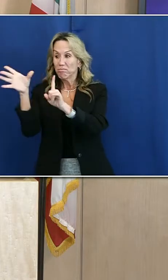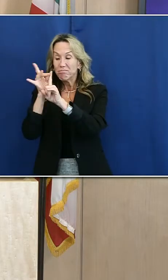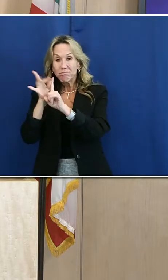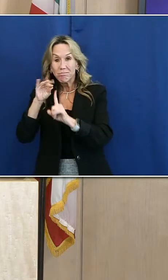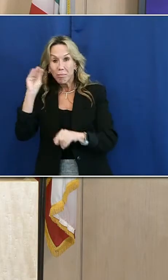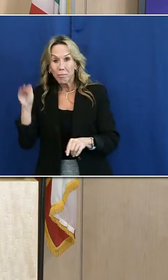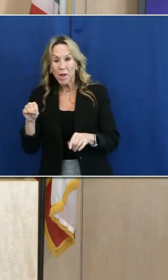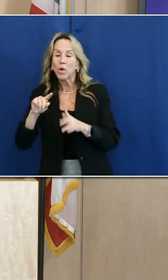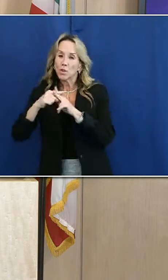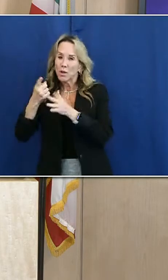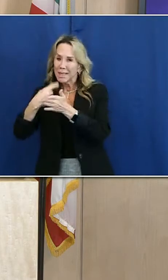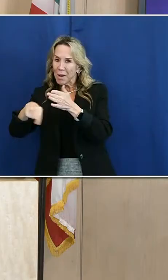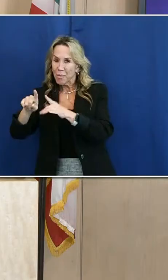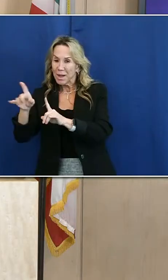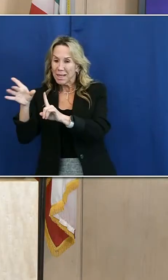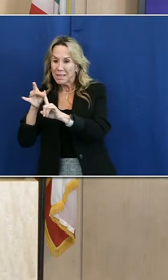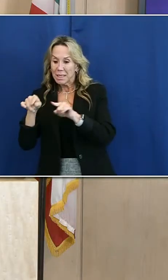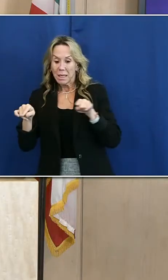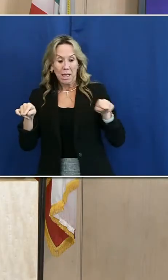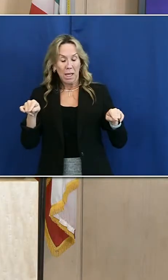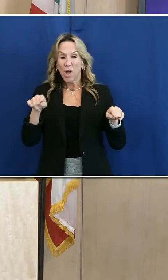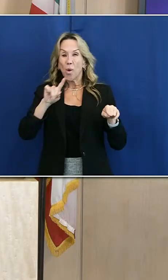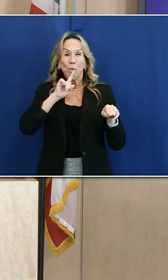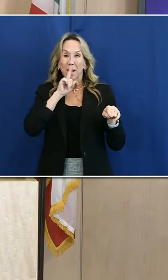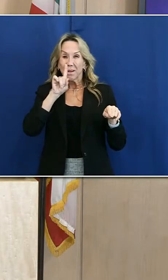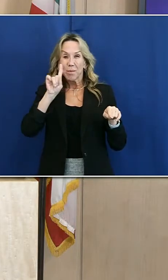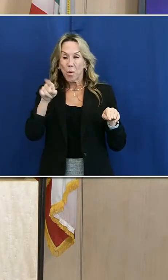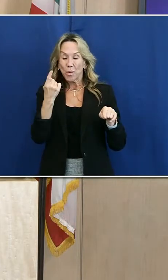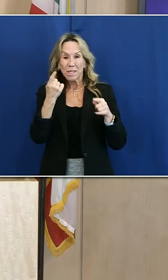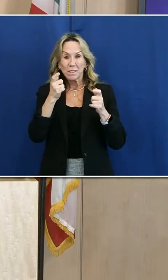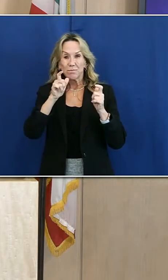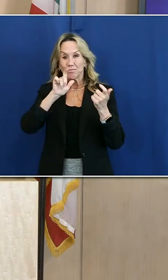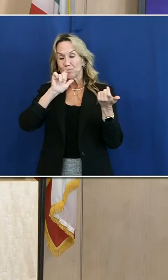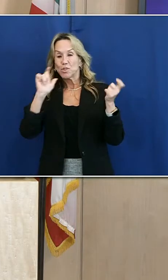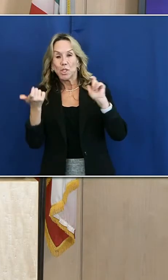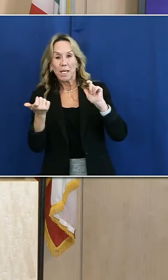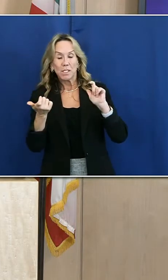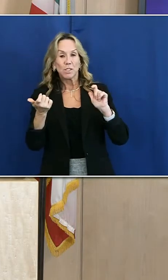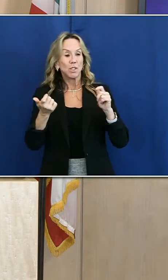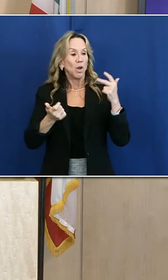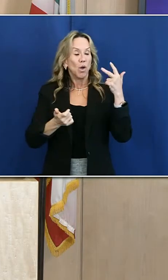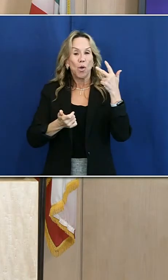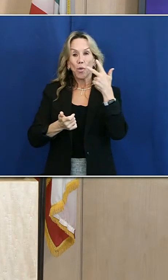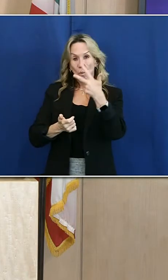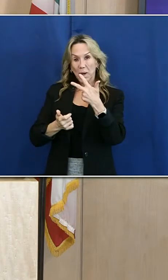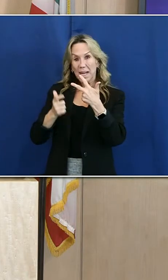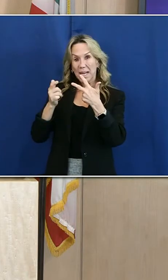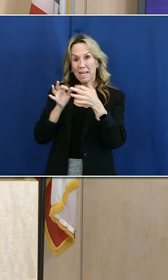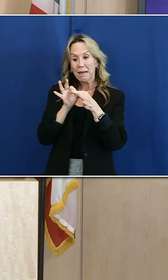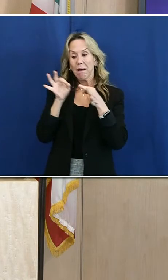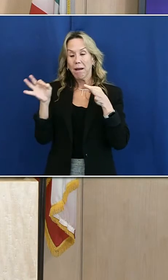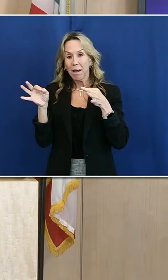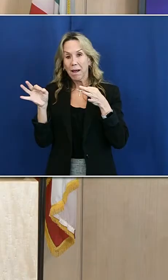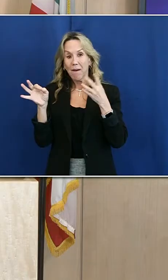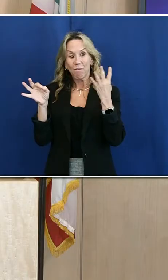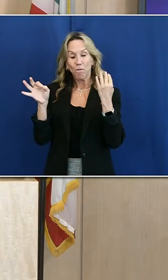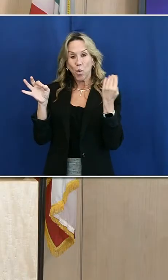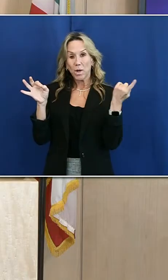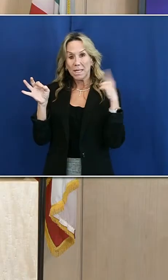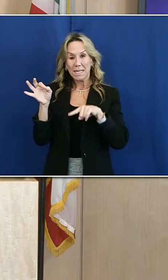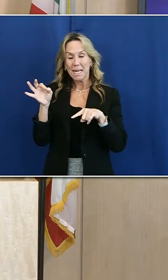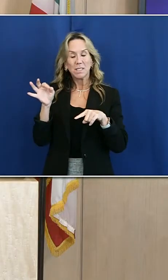week, is that instead of it being a 14 or 3-day lag and then 14 days, it is now a 7-day lag and